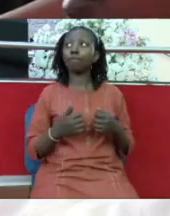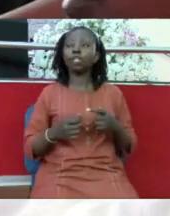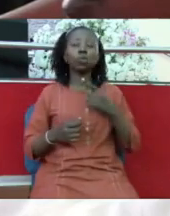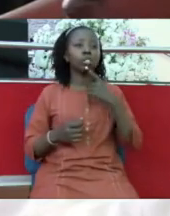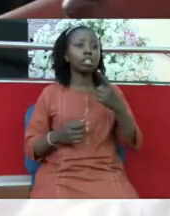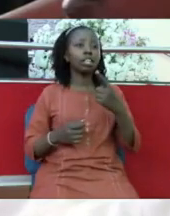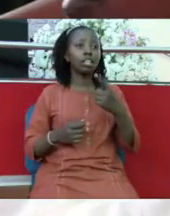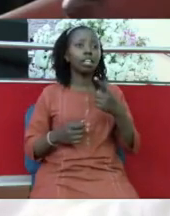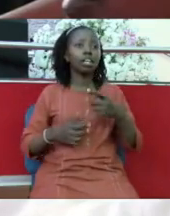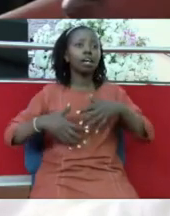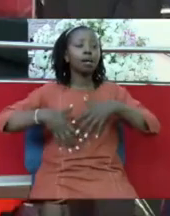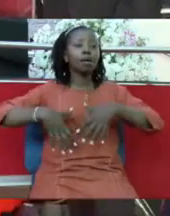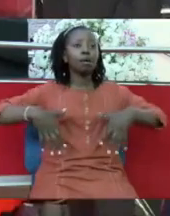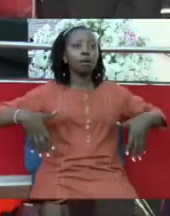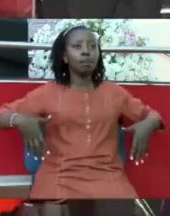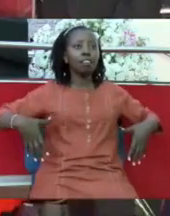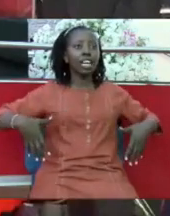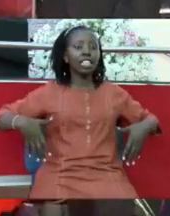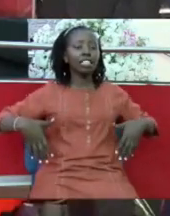The bulletproof vest.